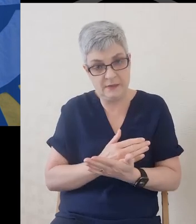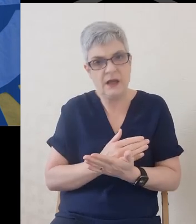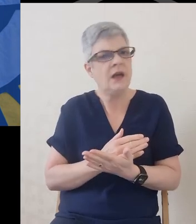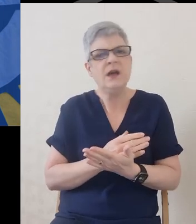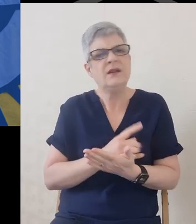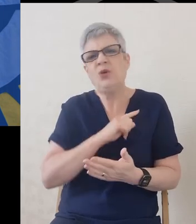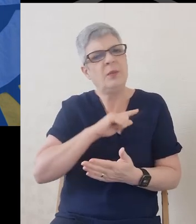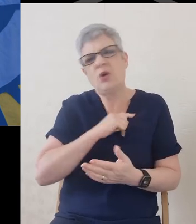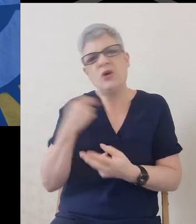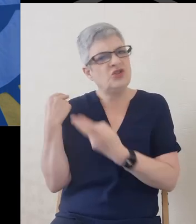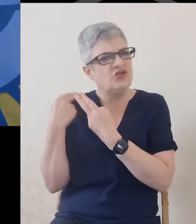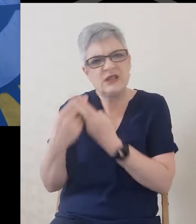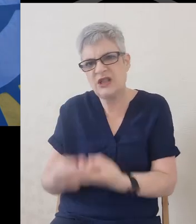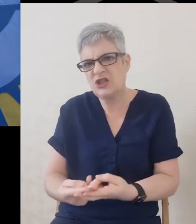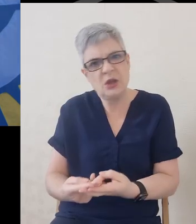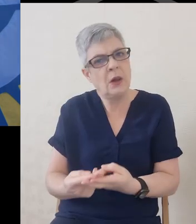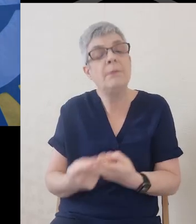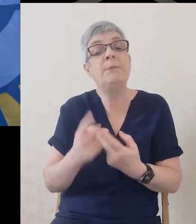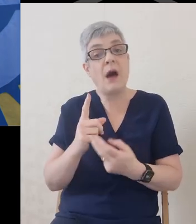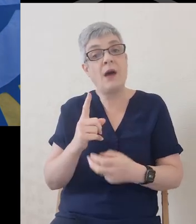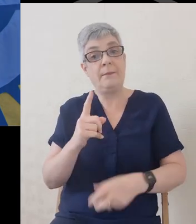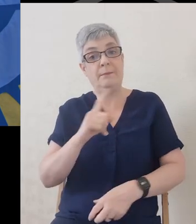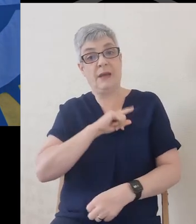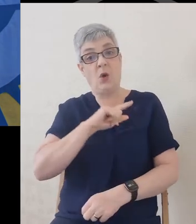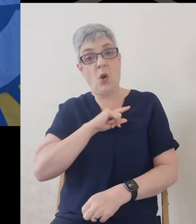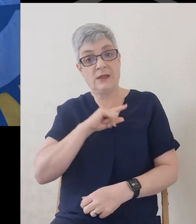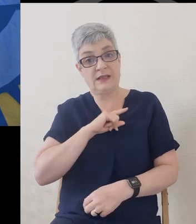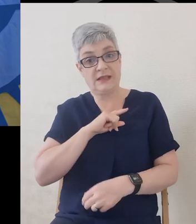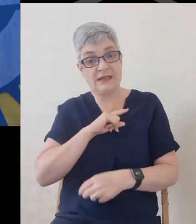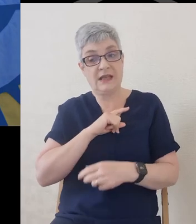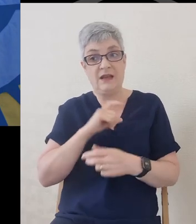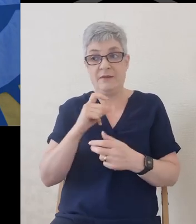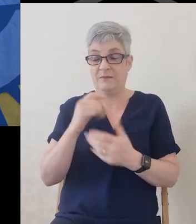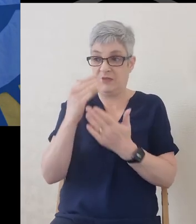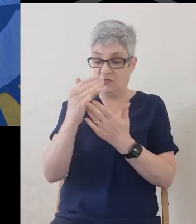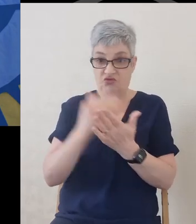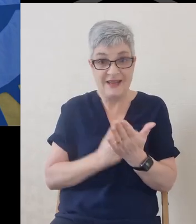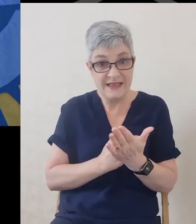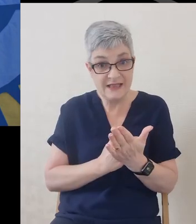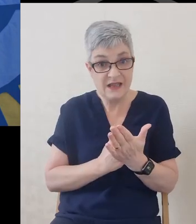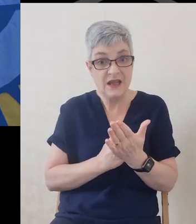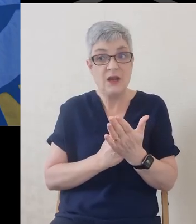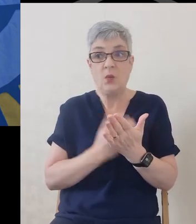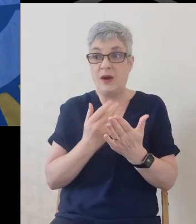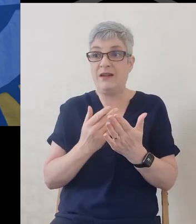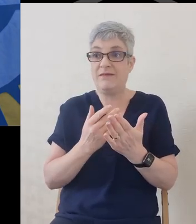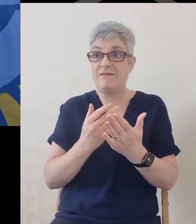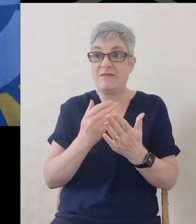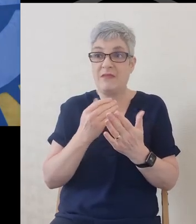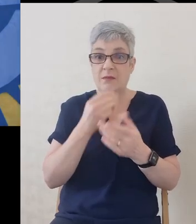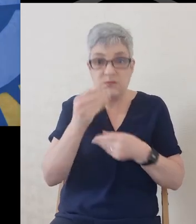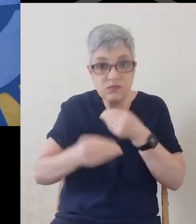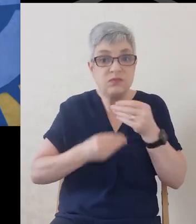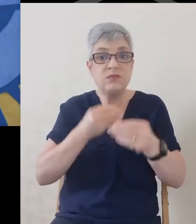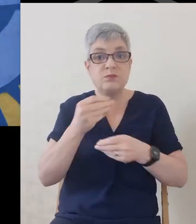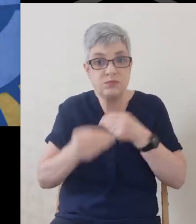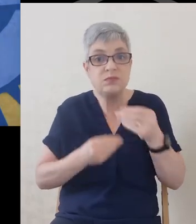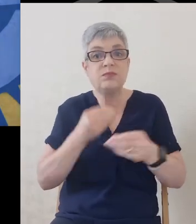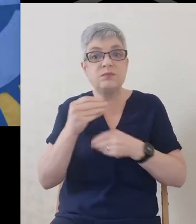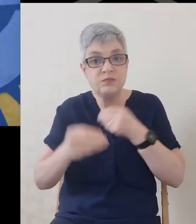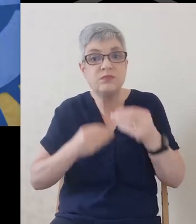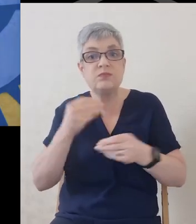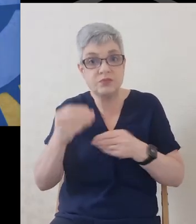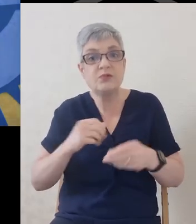so or whatever, but simply because in the Creed we are rehearsing, going over the main details, the main story of the Christian